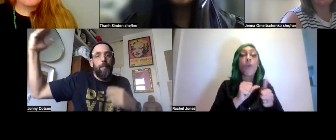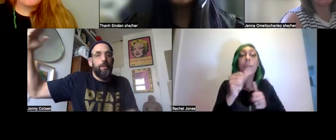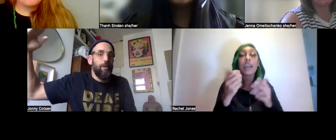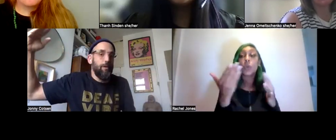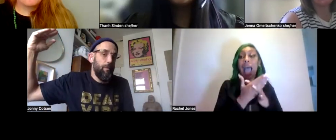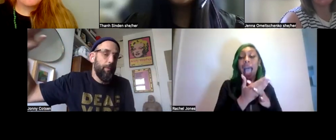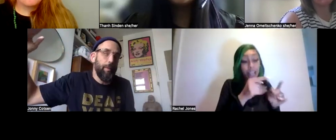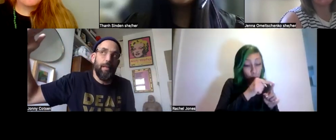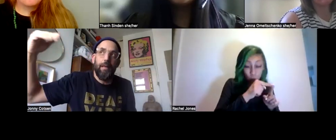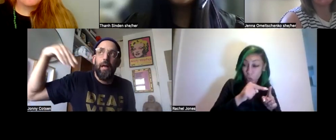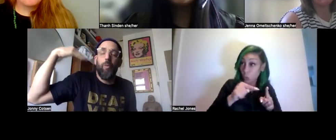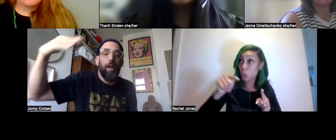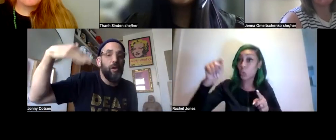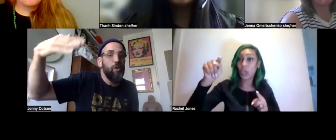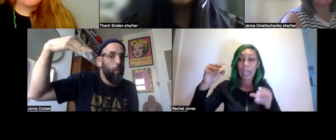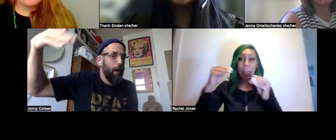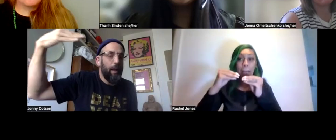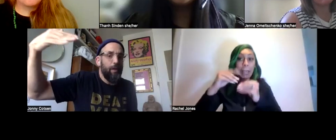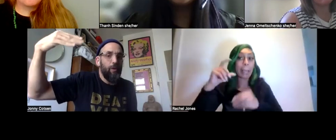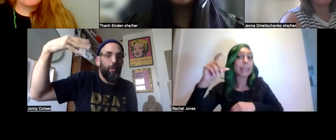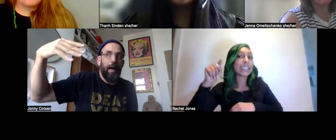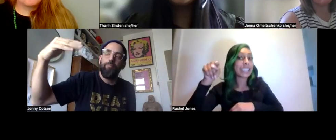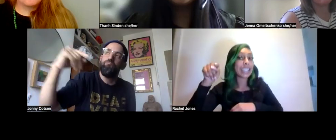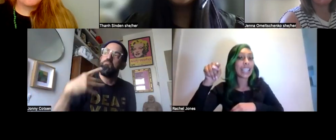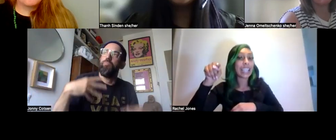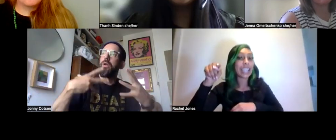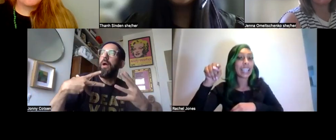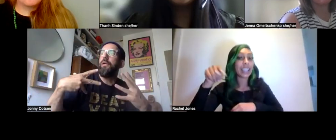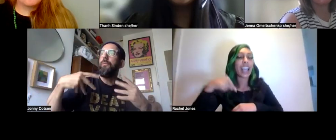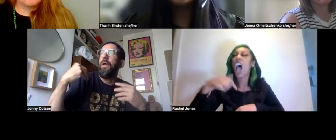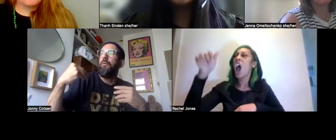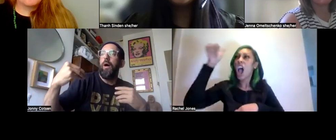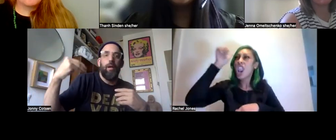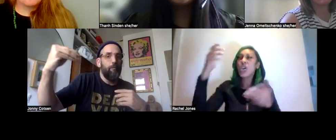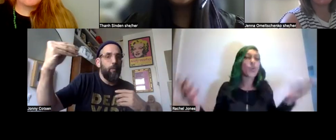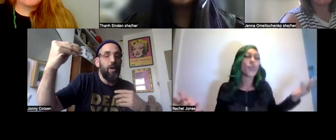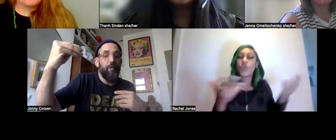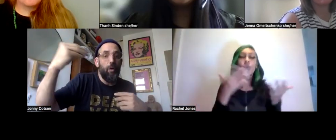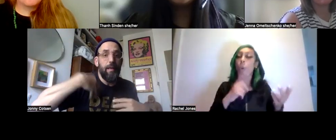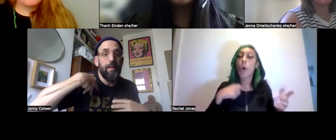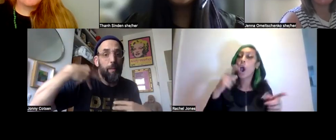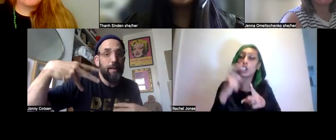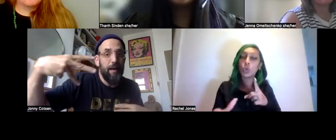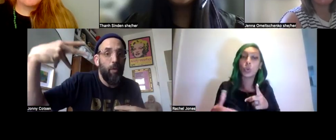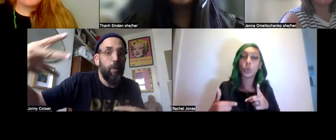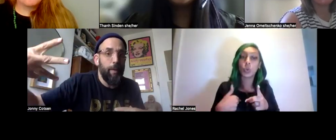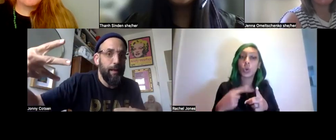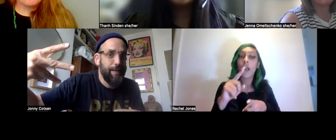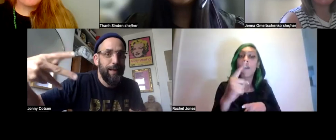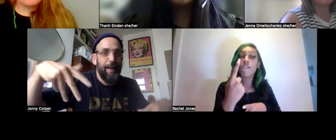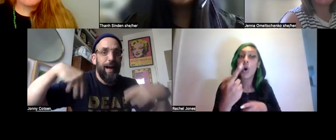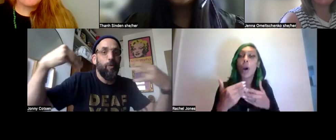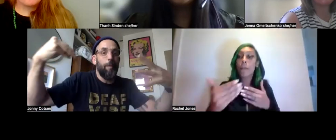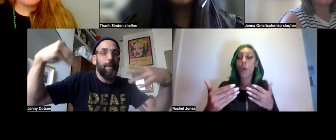way up to the BBT? So I knew that, what do I do? Right, first of all, I need to make myself more